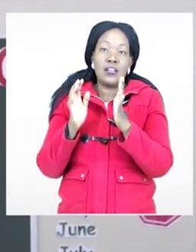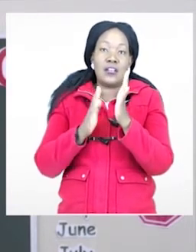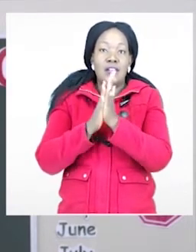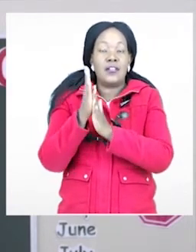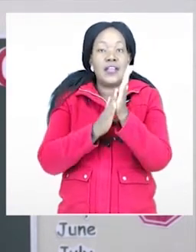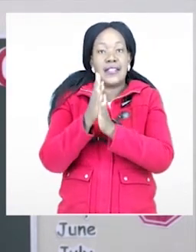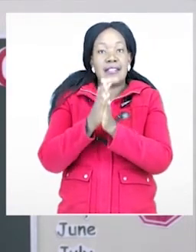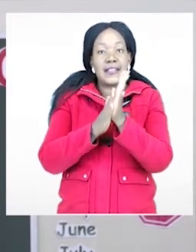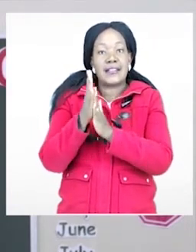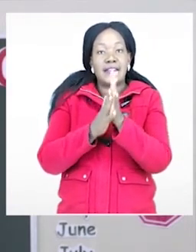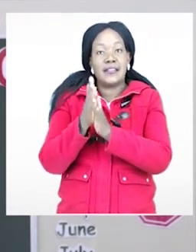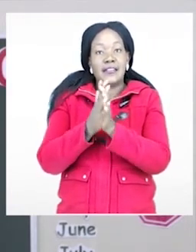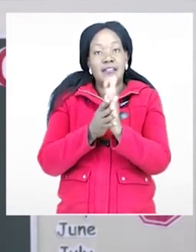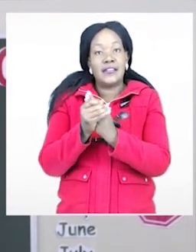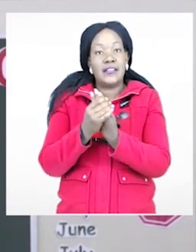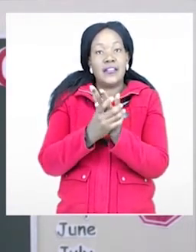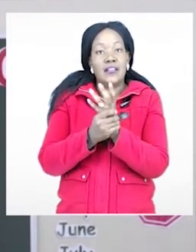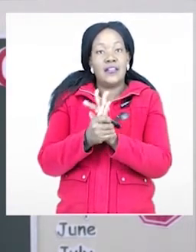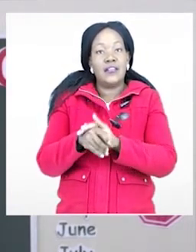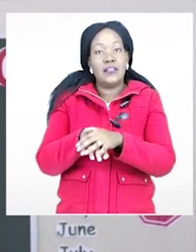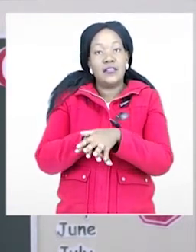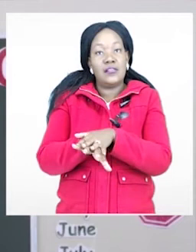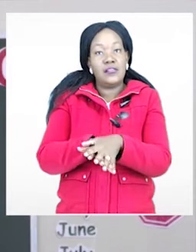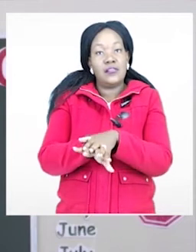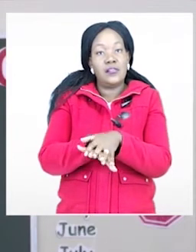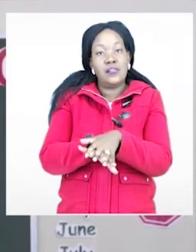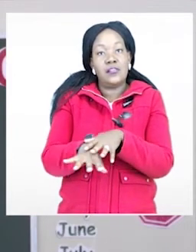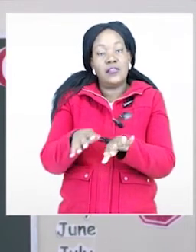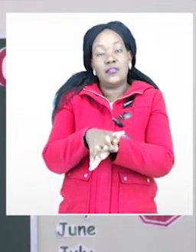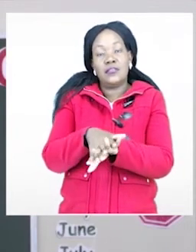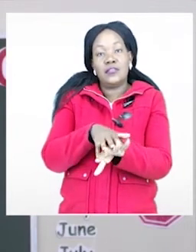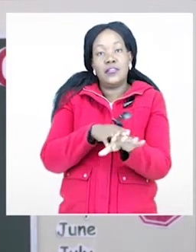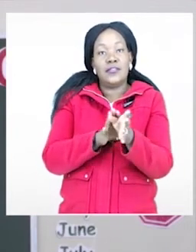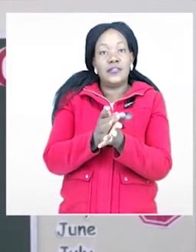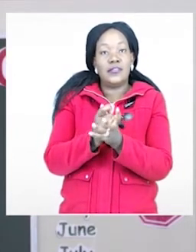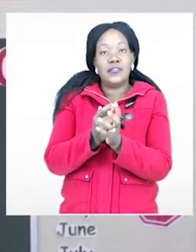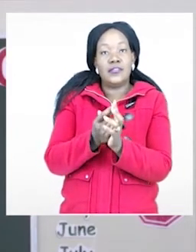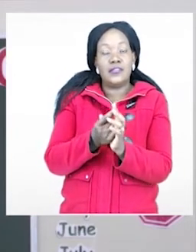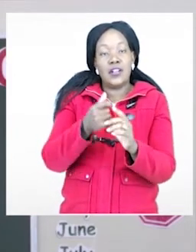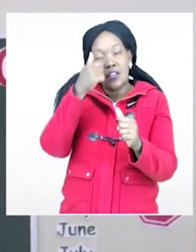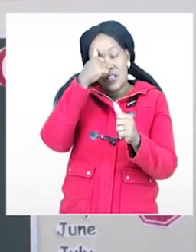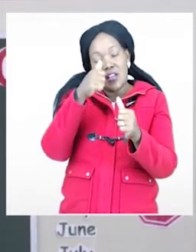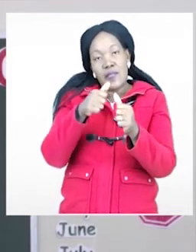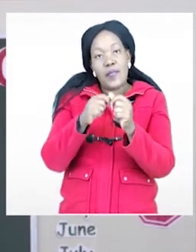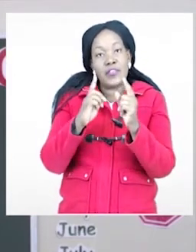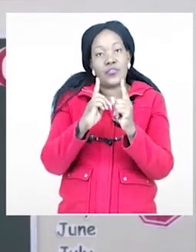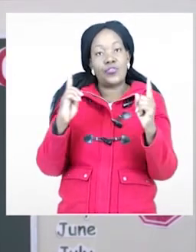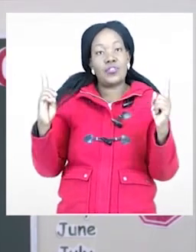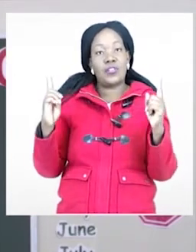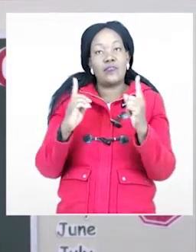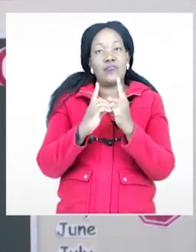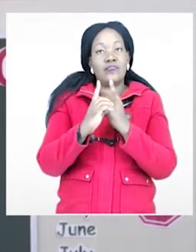spray it on our hands, all over our hands and between our fingers. And let's remember to keep a